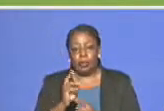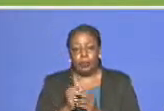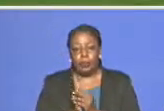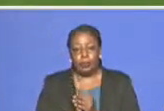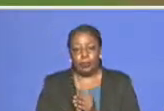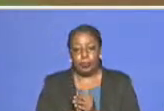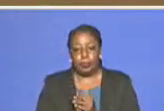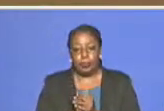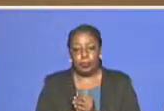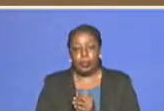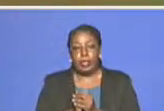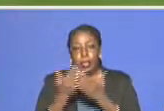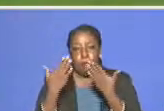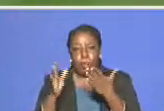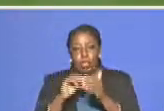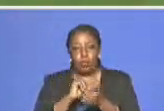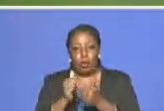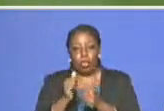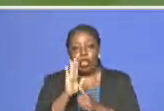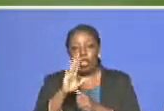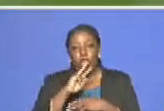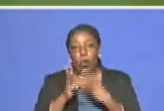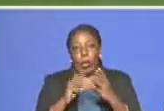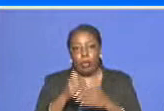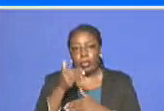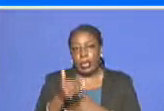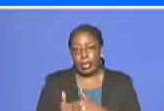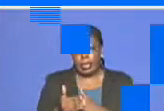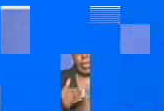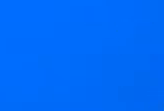And that's when we look at sports. Check on weather when we return.